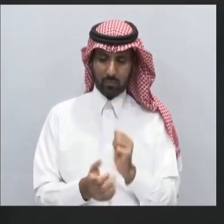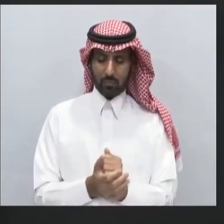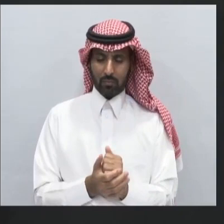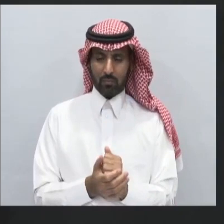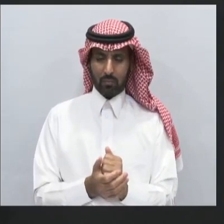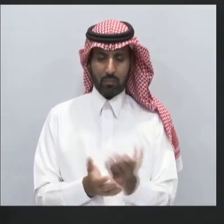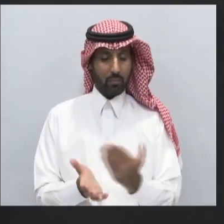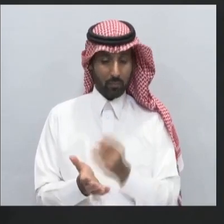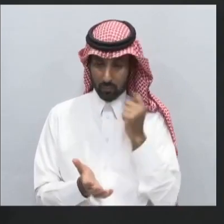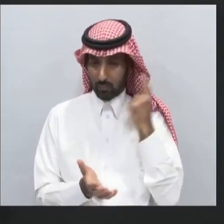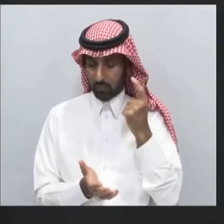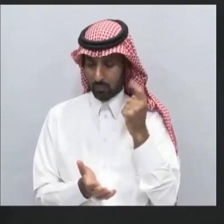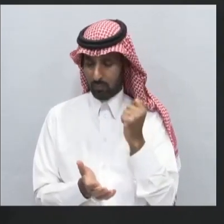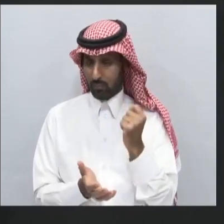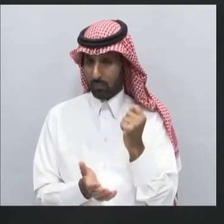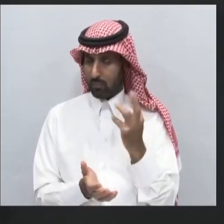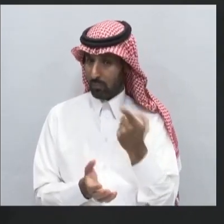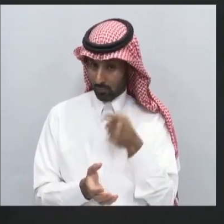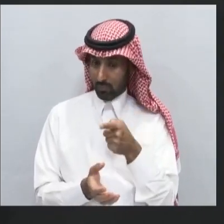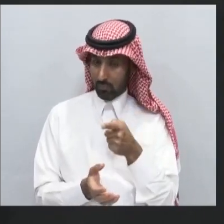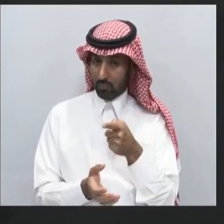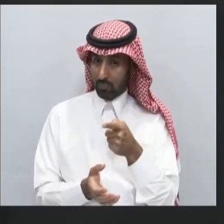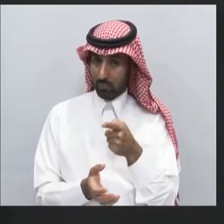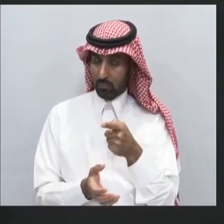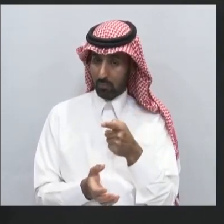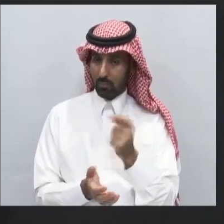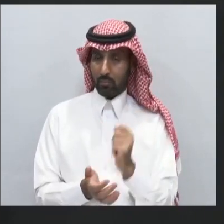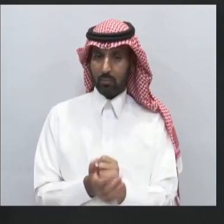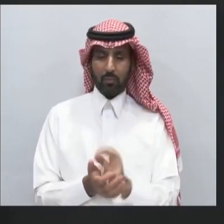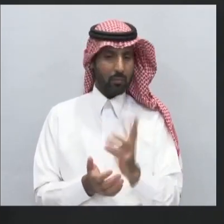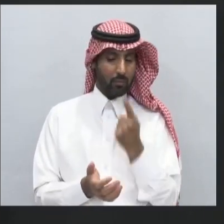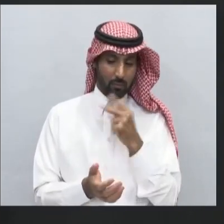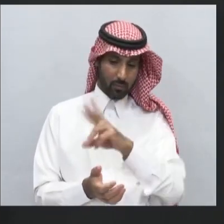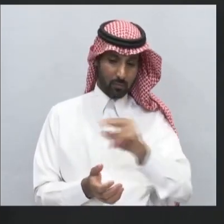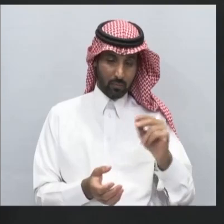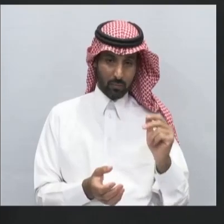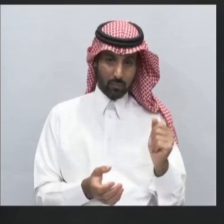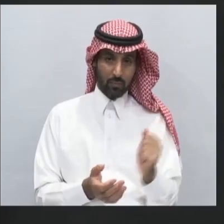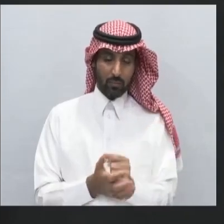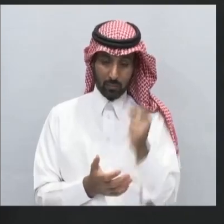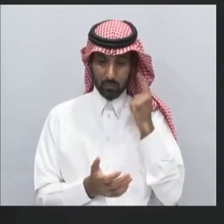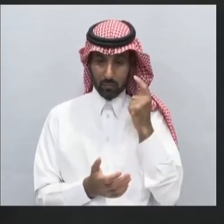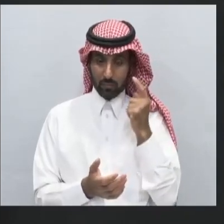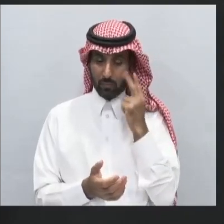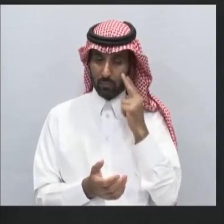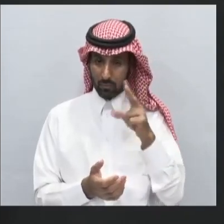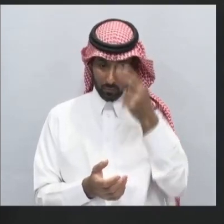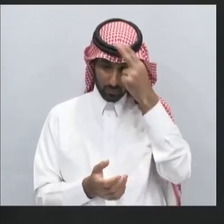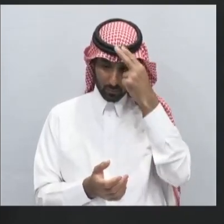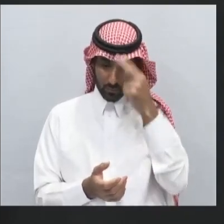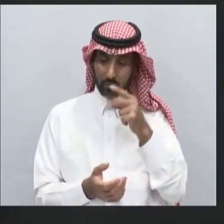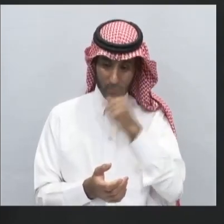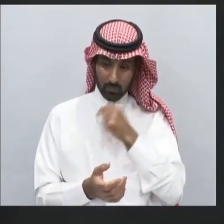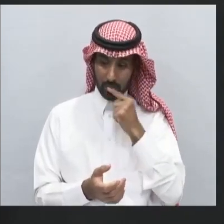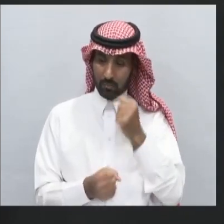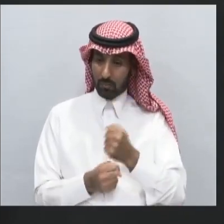Okay? Think about it. Does it have the same thing here in Saudi? Should we do